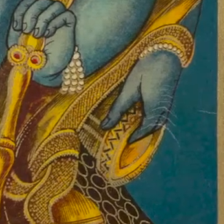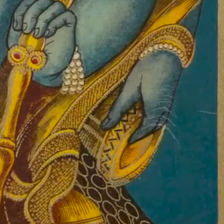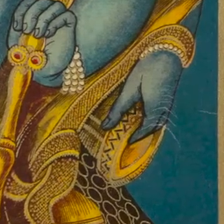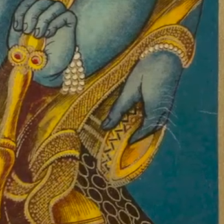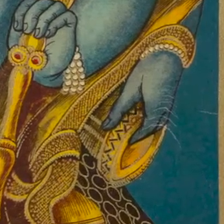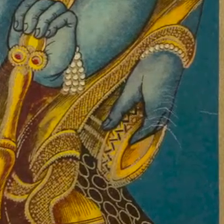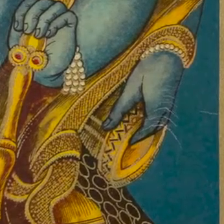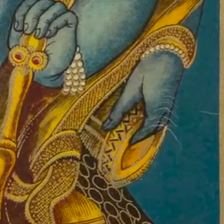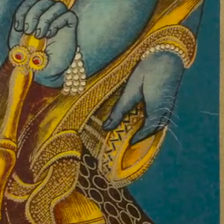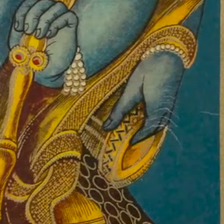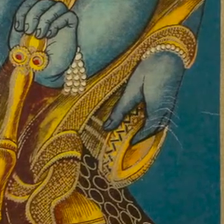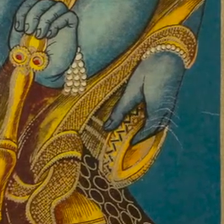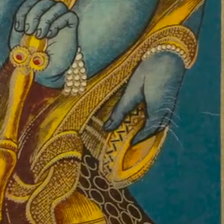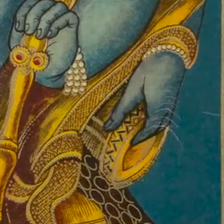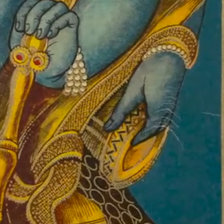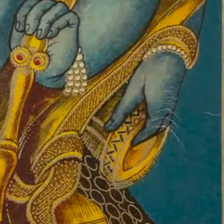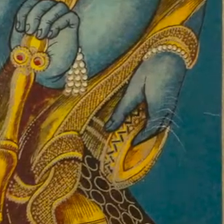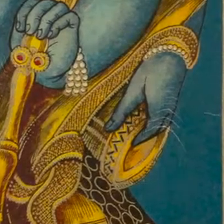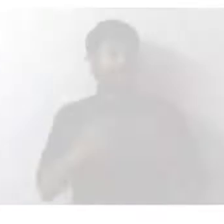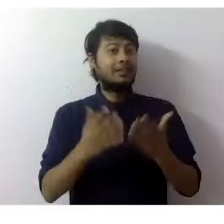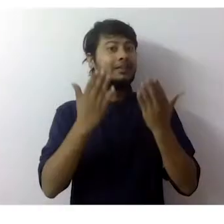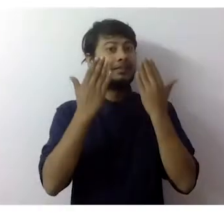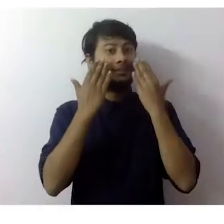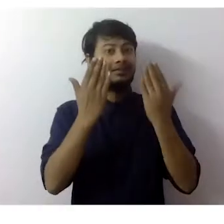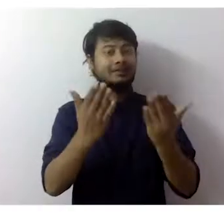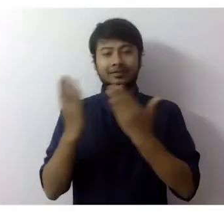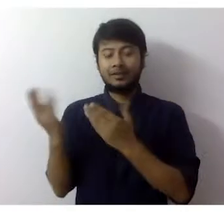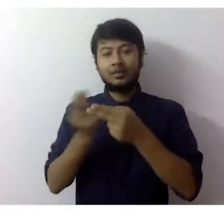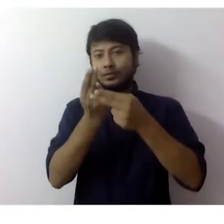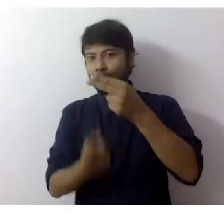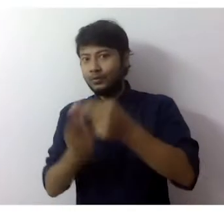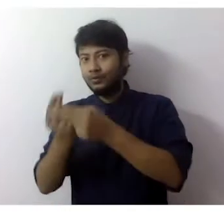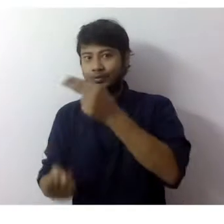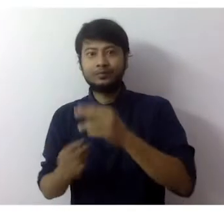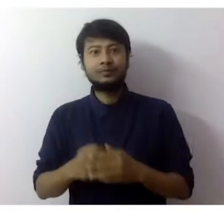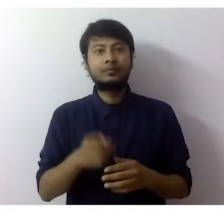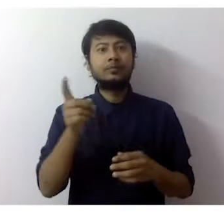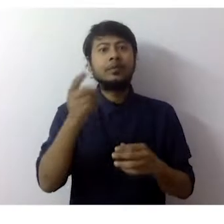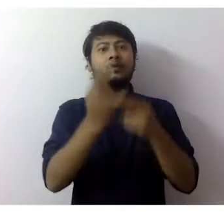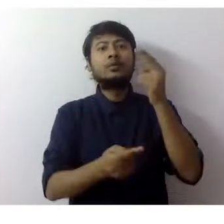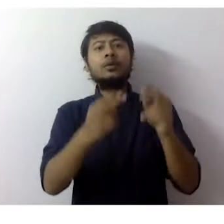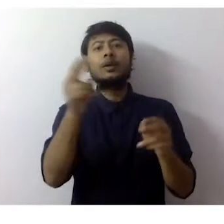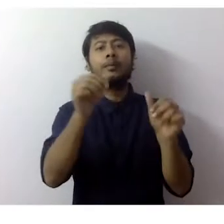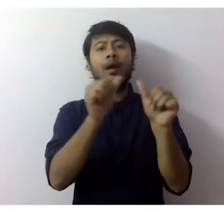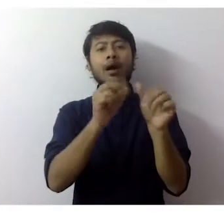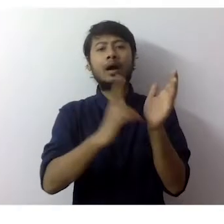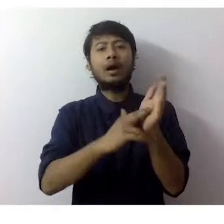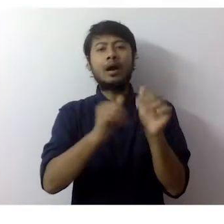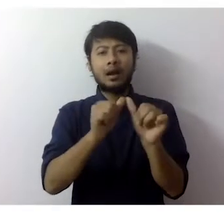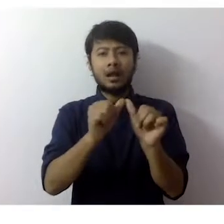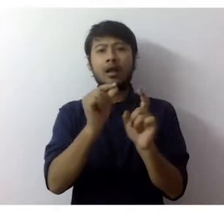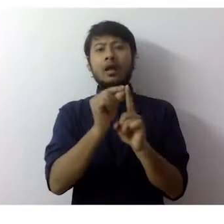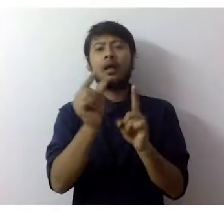with our founder, Mr. Abhishek Poddar. Have you heard the story of Annapurna? Legend states that